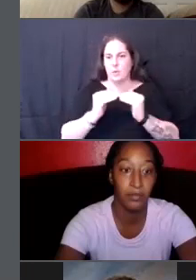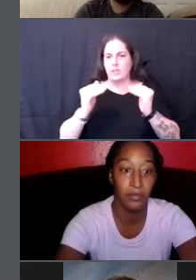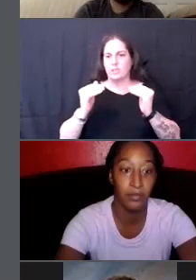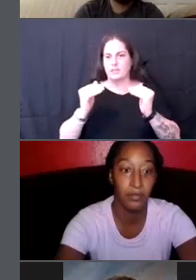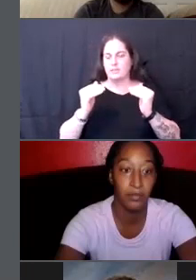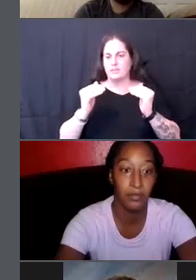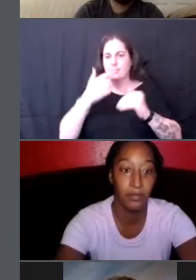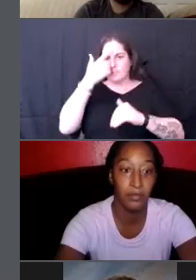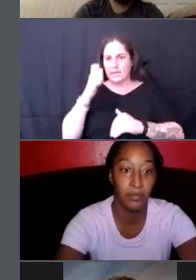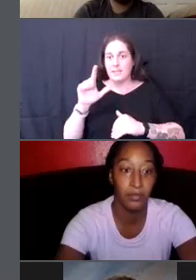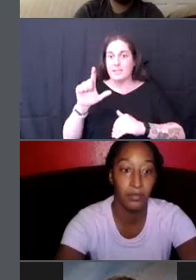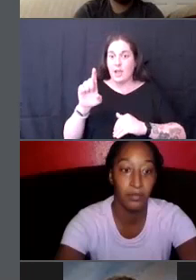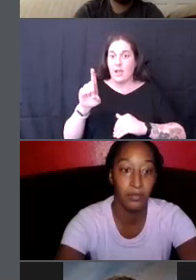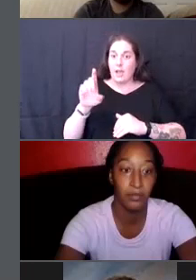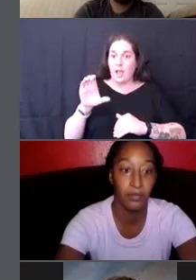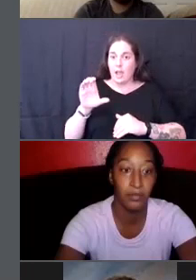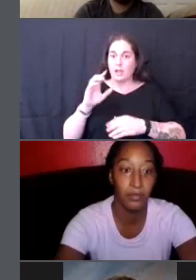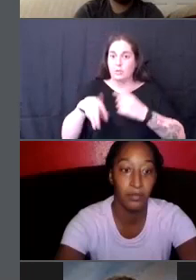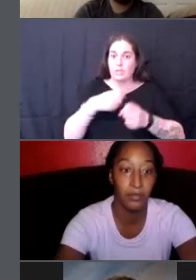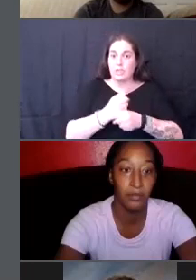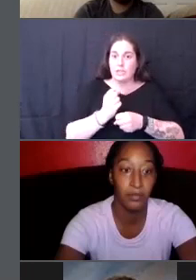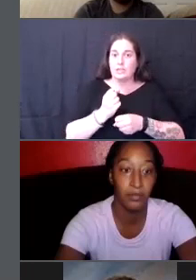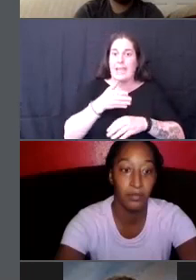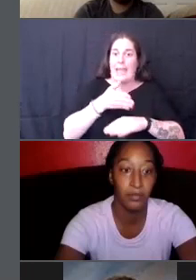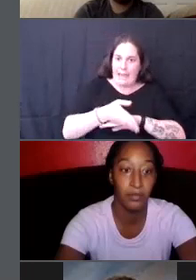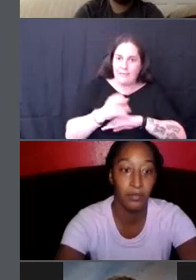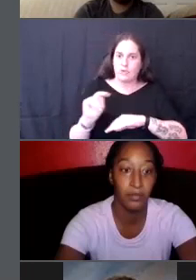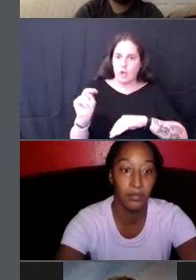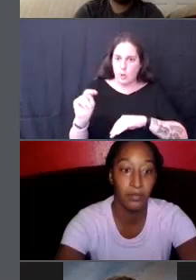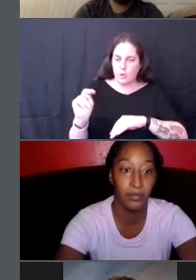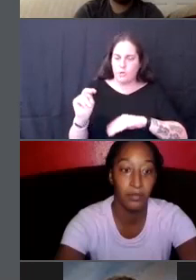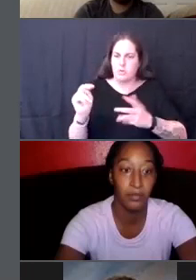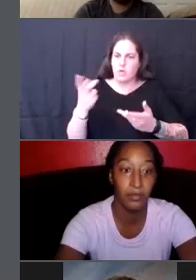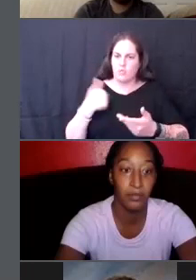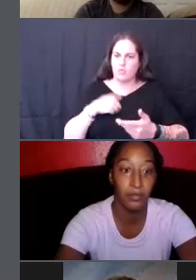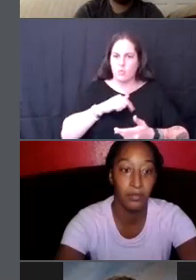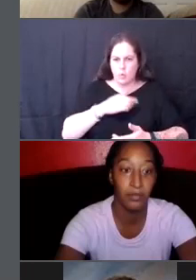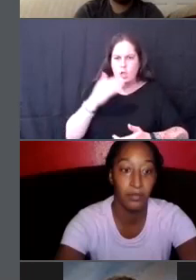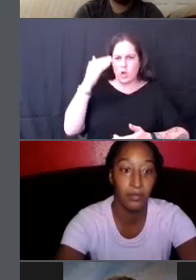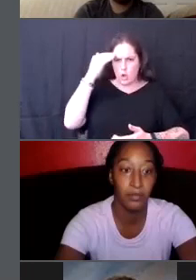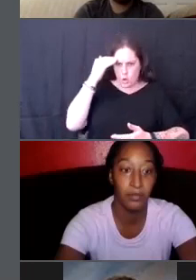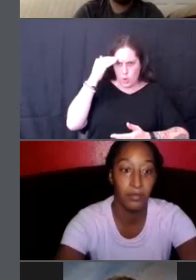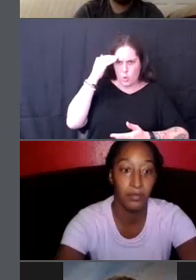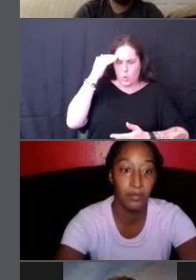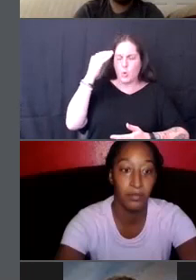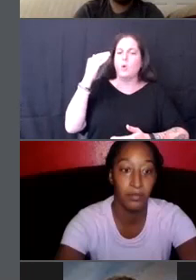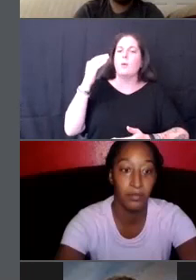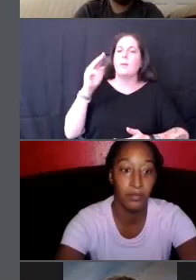the mass of the earth. And so Henry Cavendish is able to take what Newton found